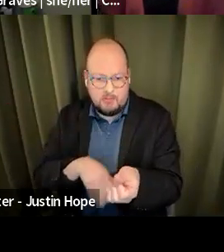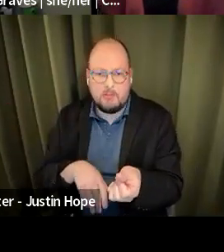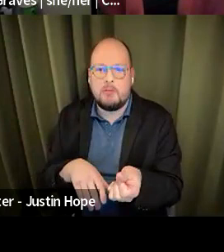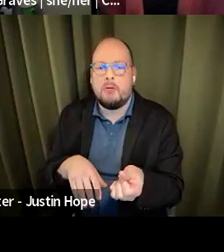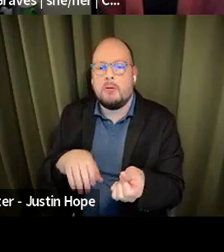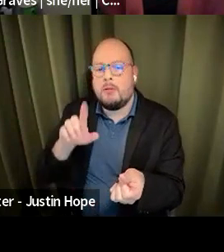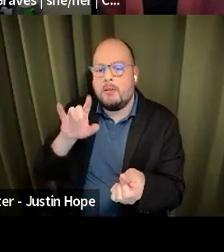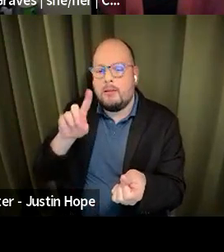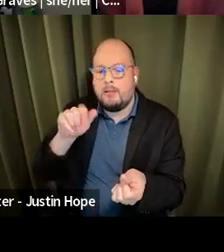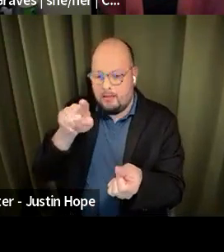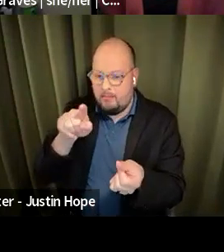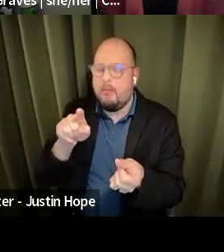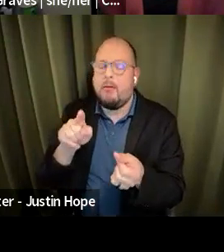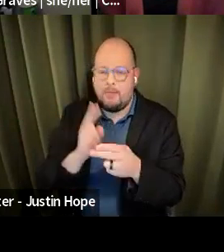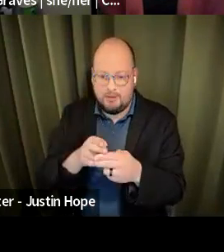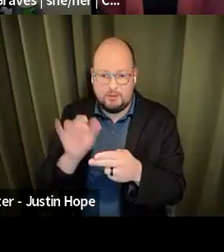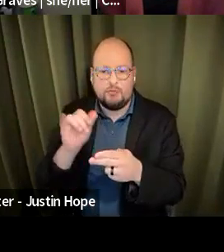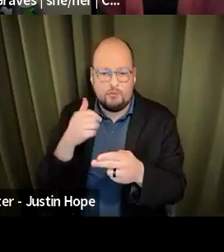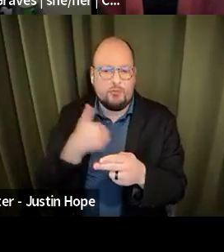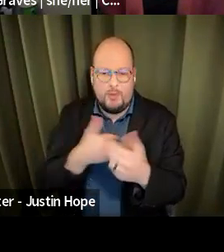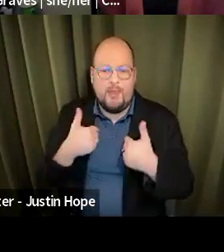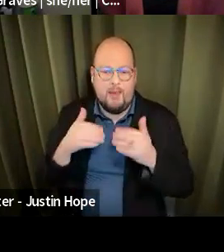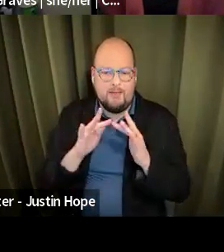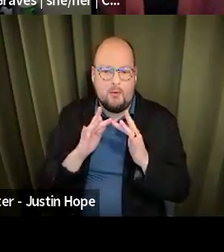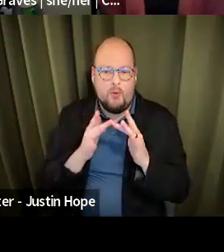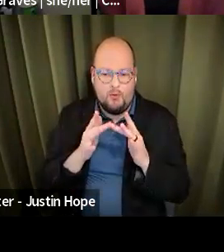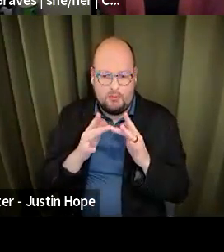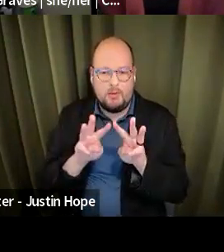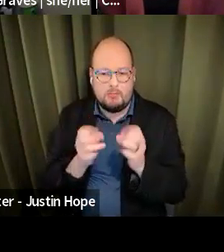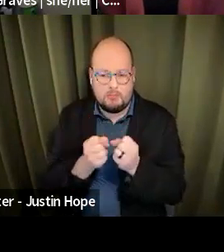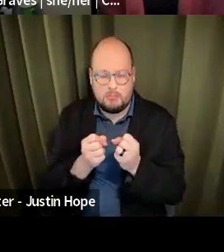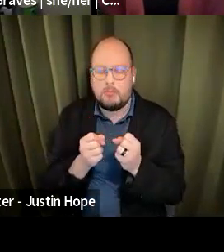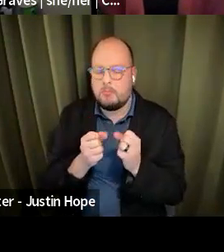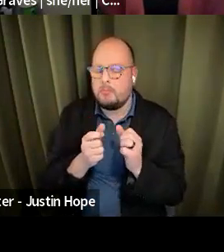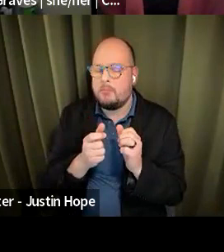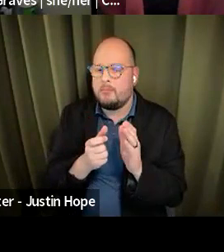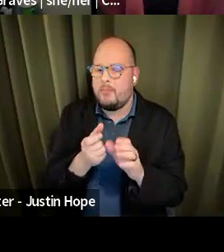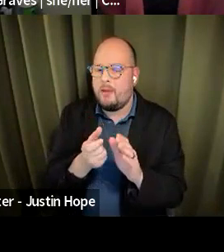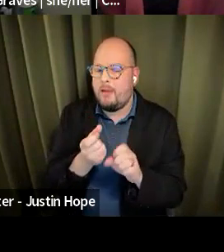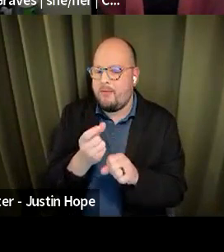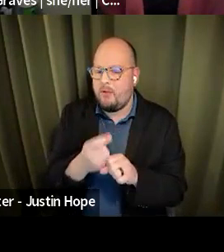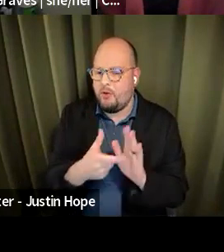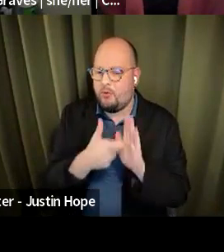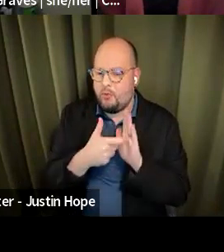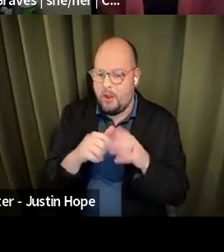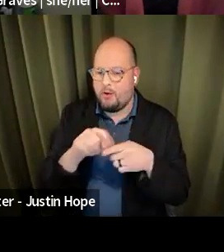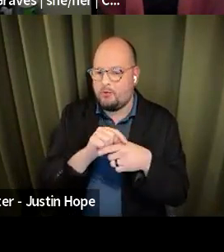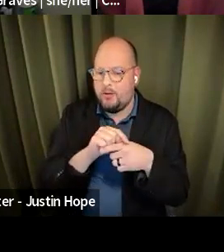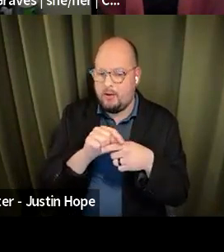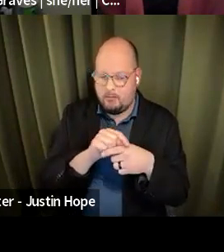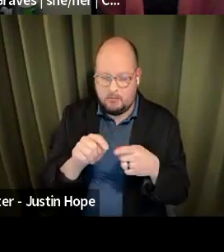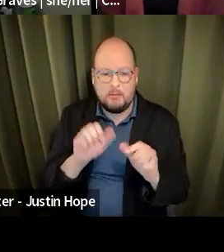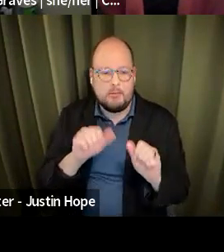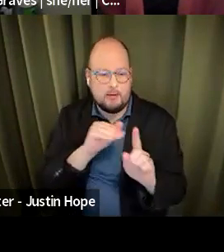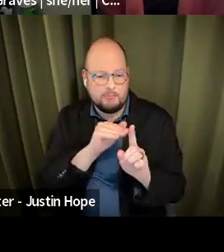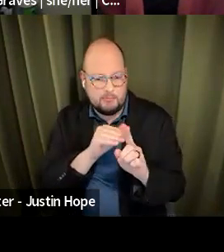online training. So that's good. People can get that reminder. It's a required training every single year. Just to remind them what the services are and how